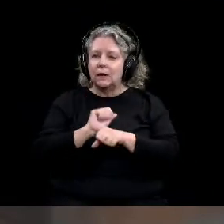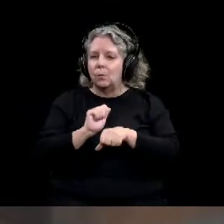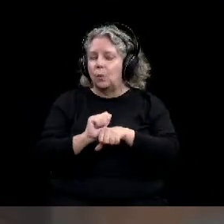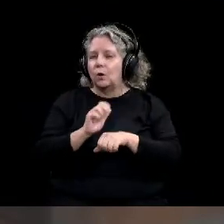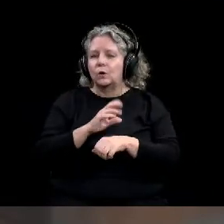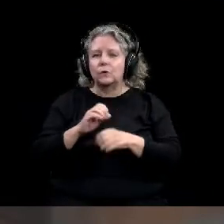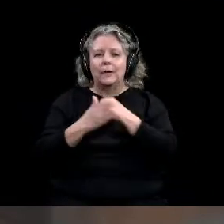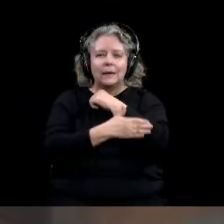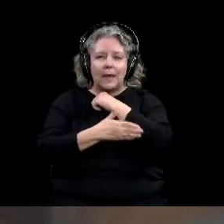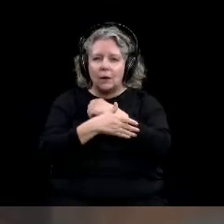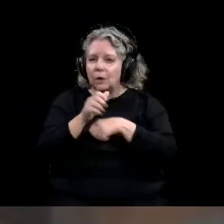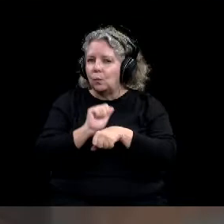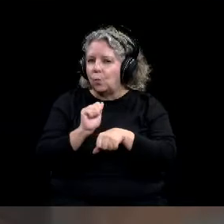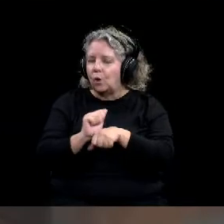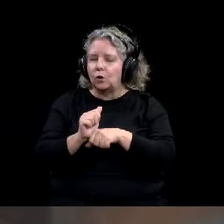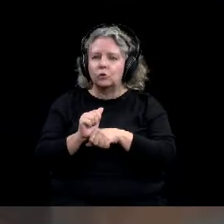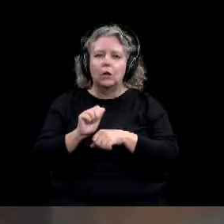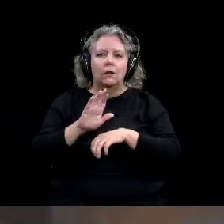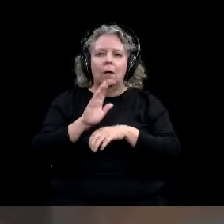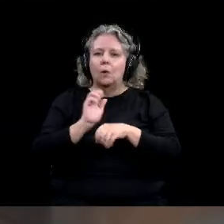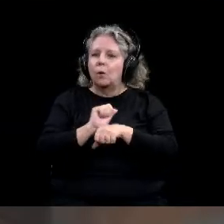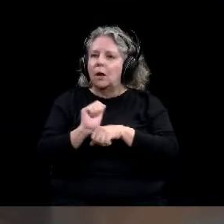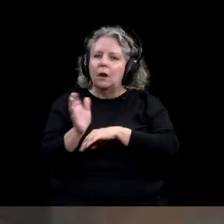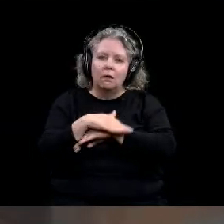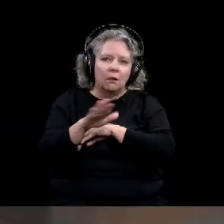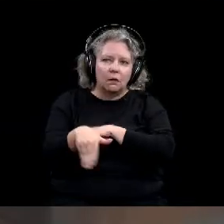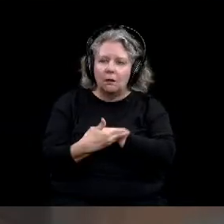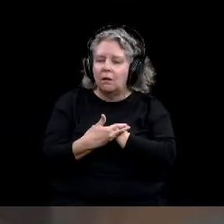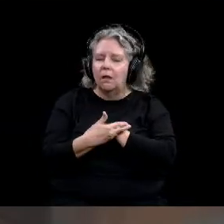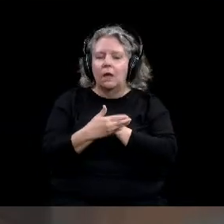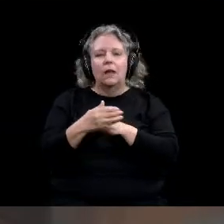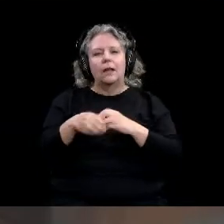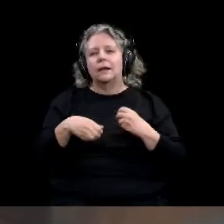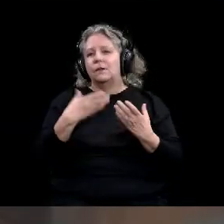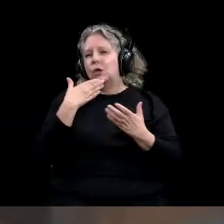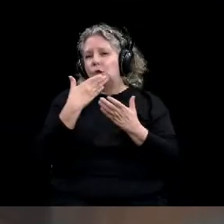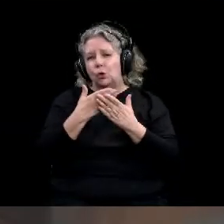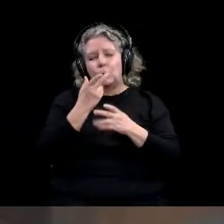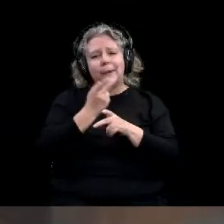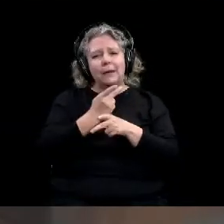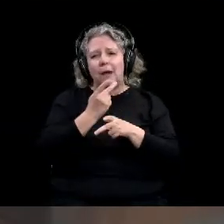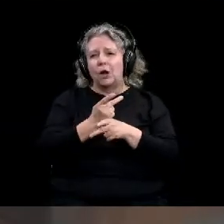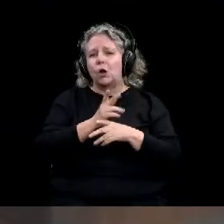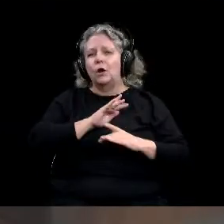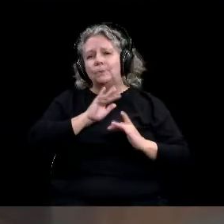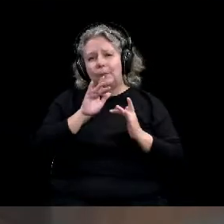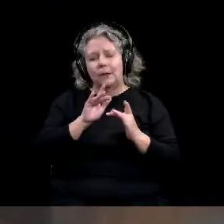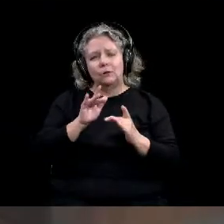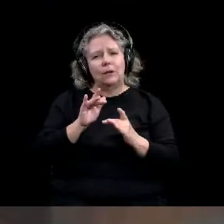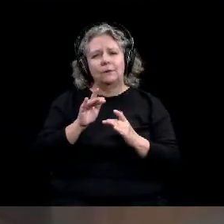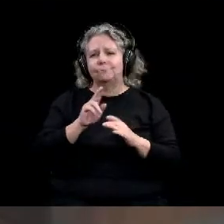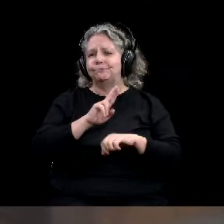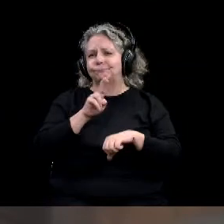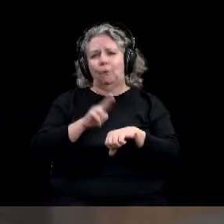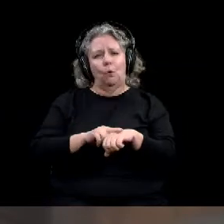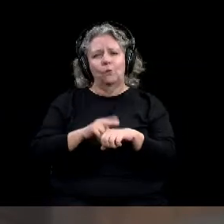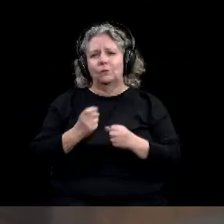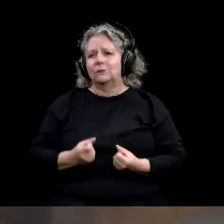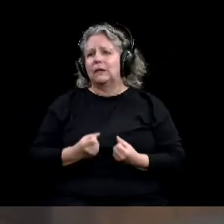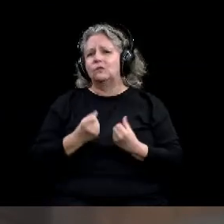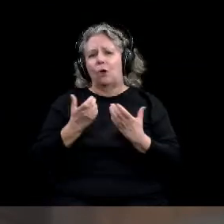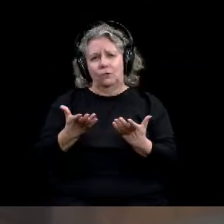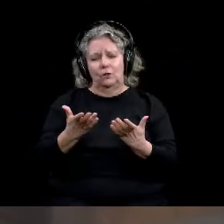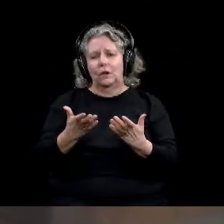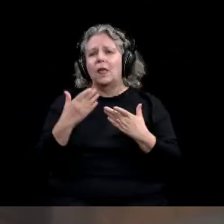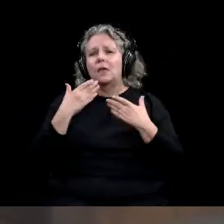exercising good care and compassion and are undoubtedly exhausted. Thank you for what you're doing for our community. Dr. Matt Patillo is on the